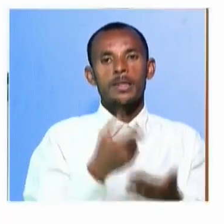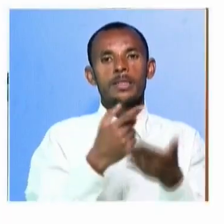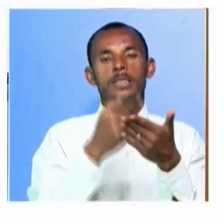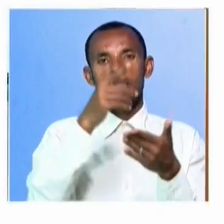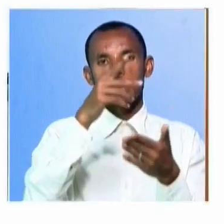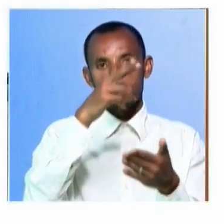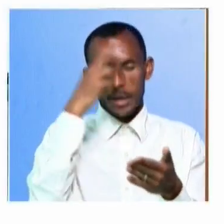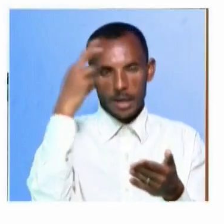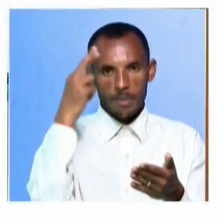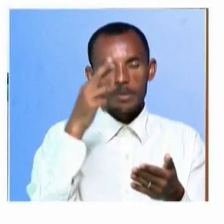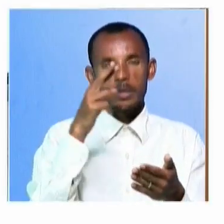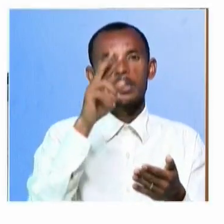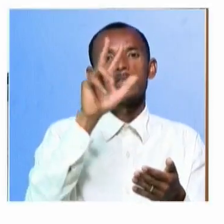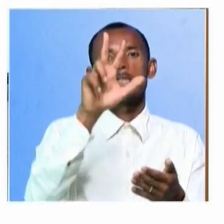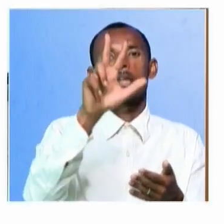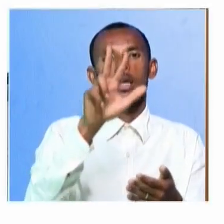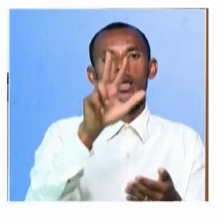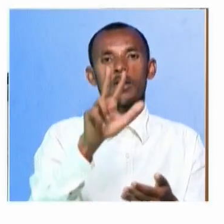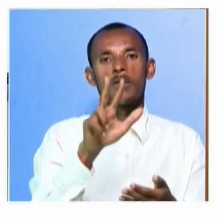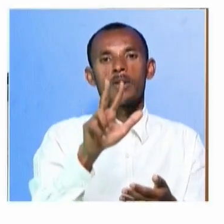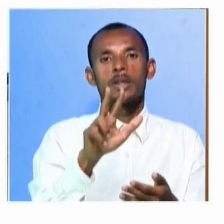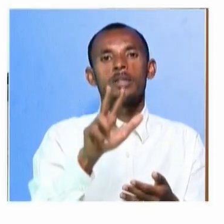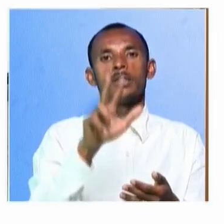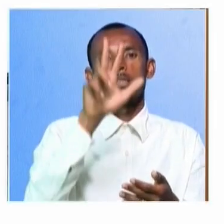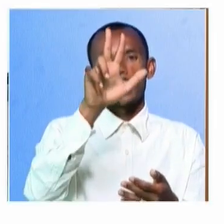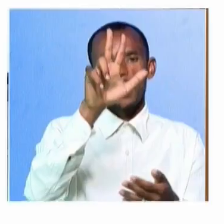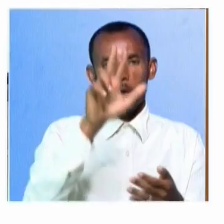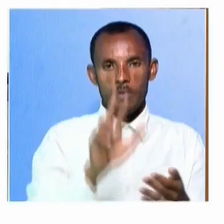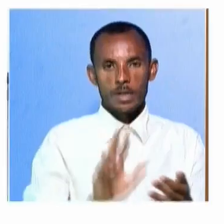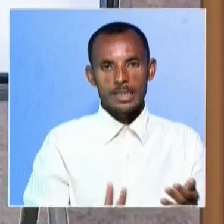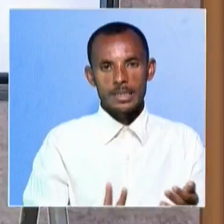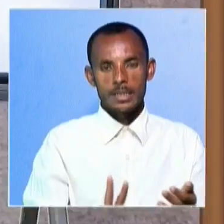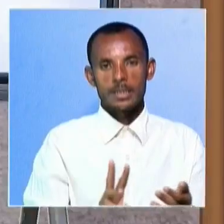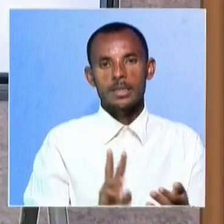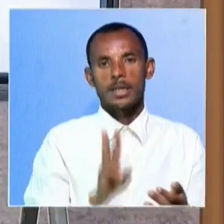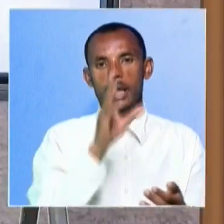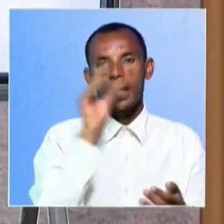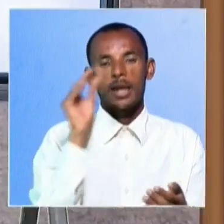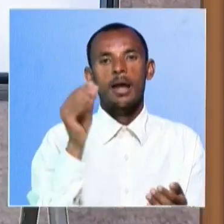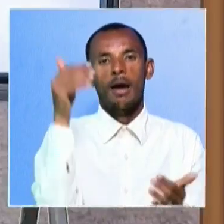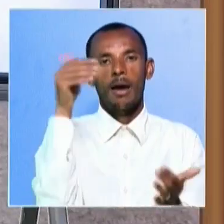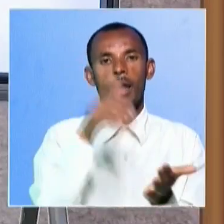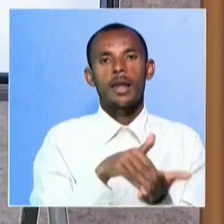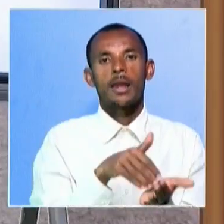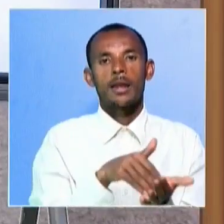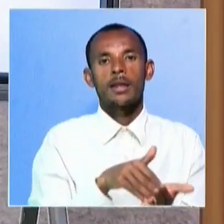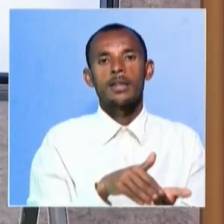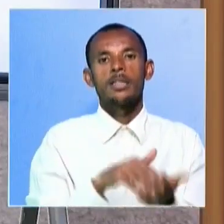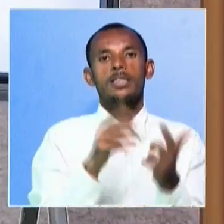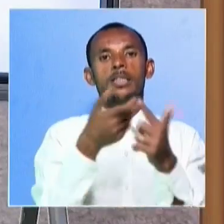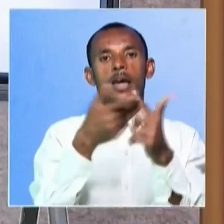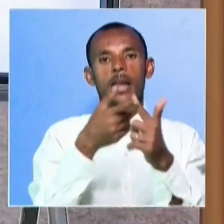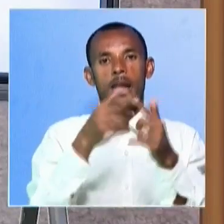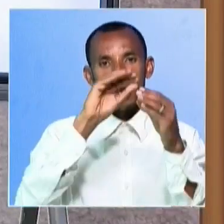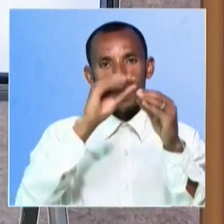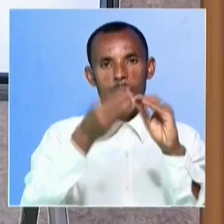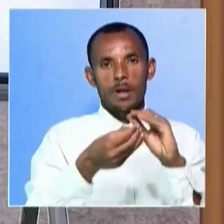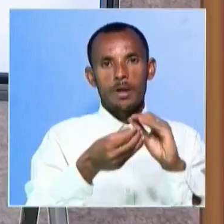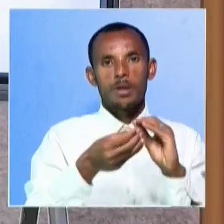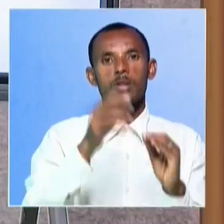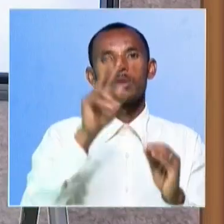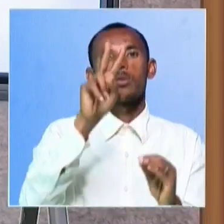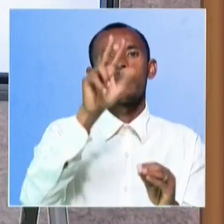becomes 3 over 6. Again, take the second number, 2 over